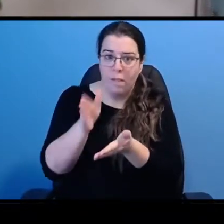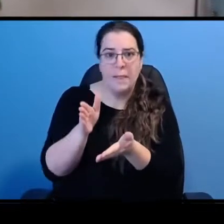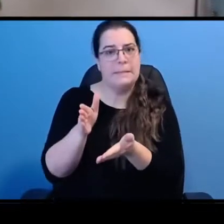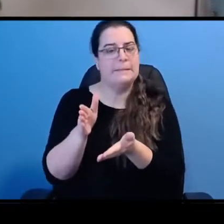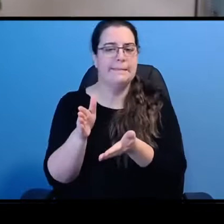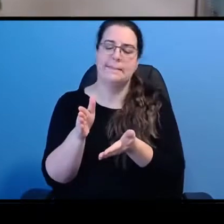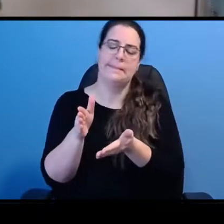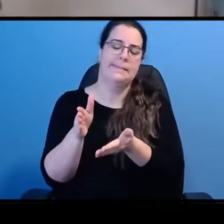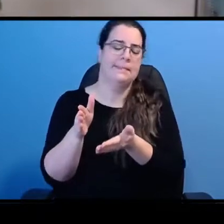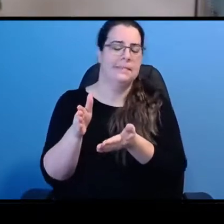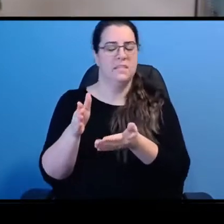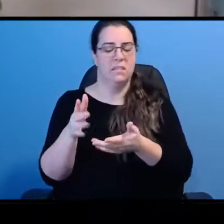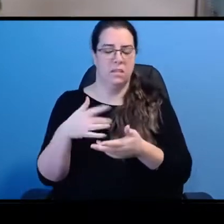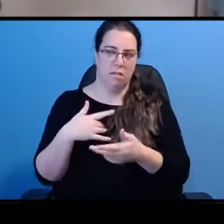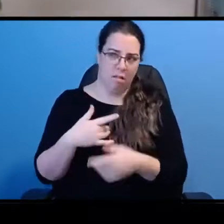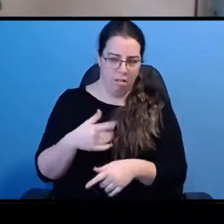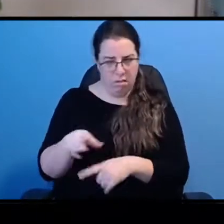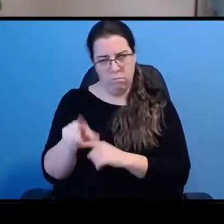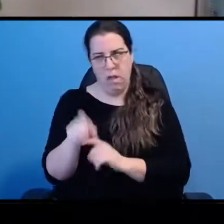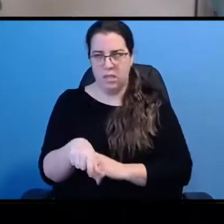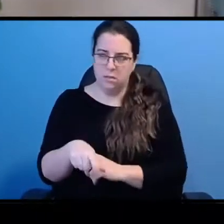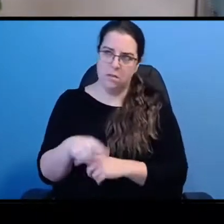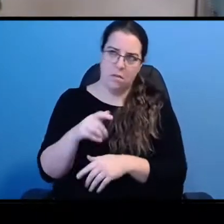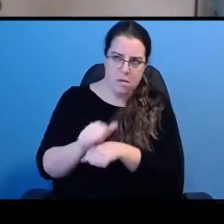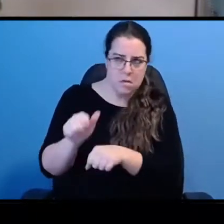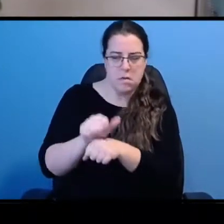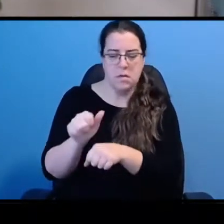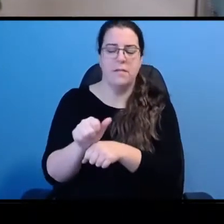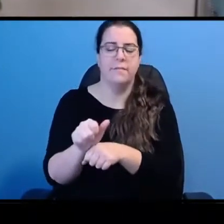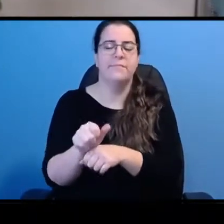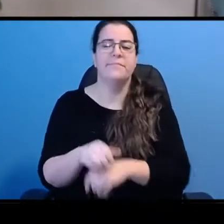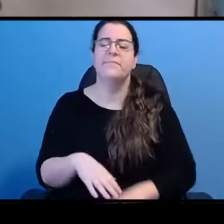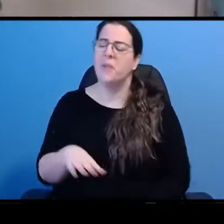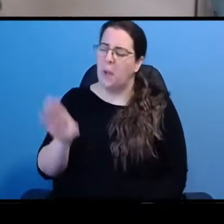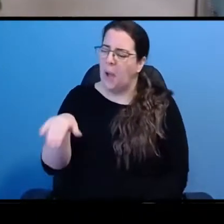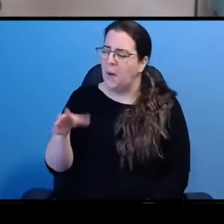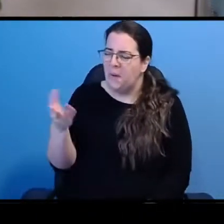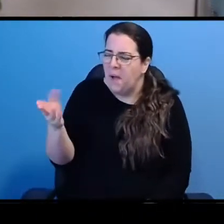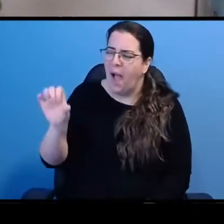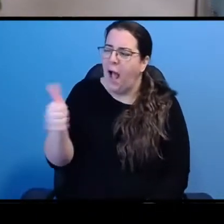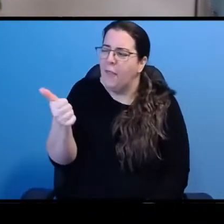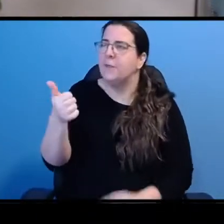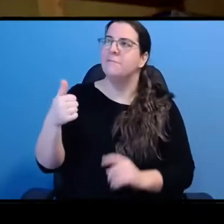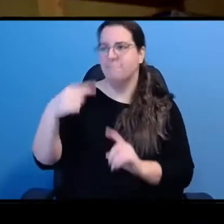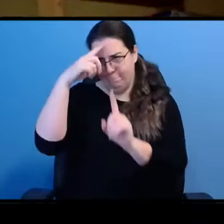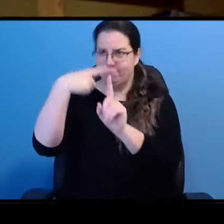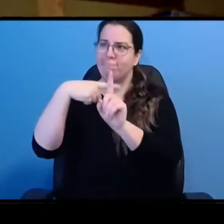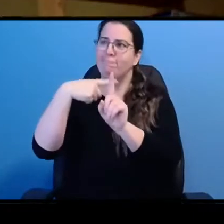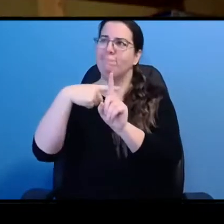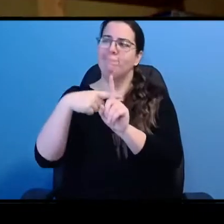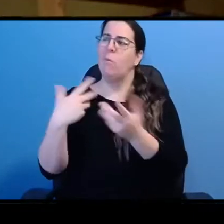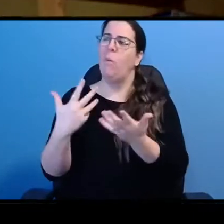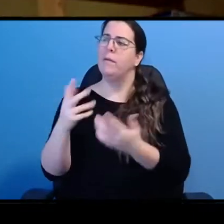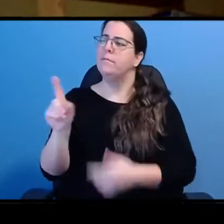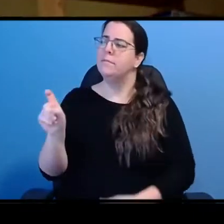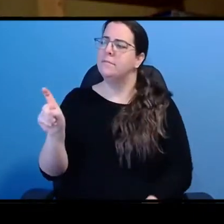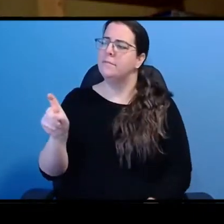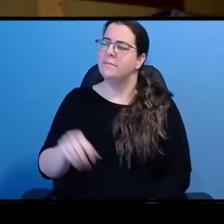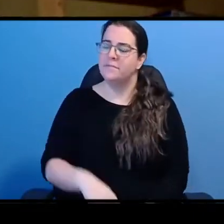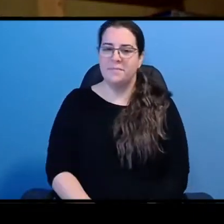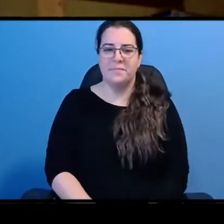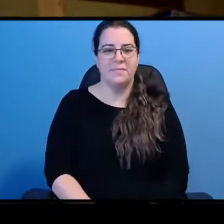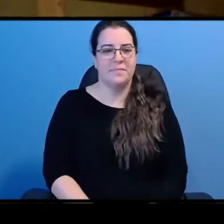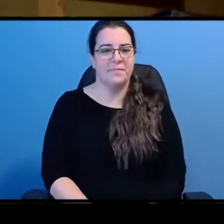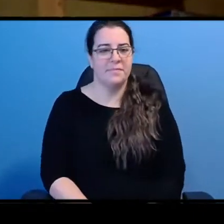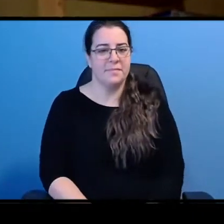So Heidi, what are some other great reasons about grant writing? What do you love about grant writing? Well, I mean, the first thing that you said about it,